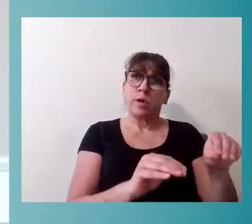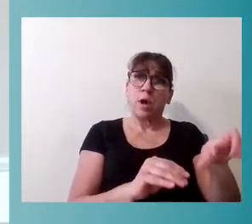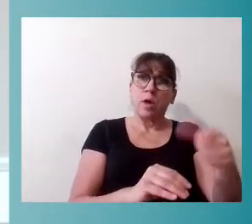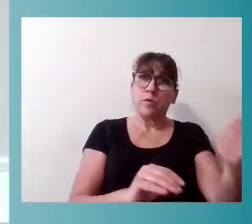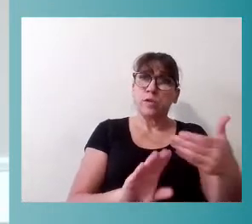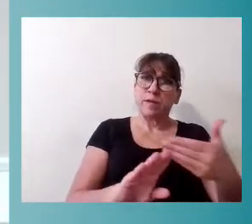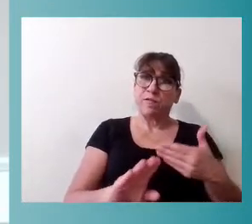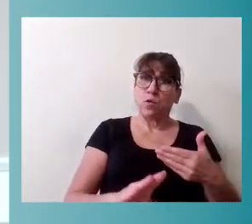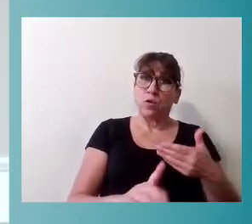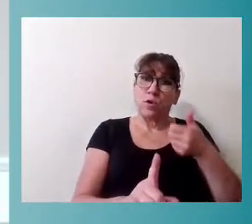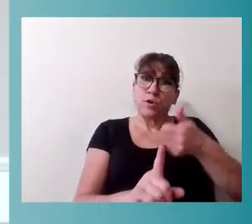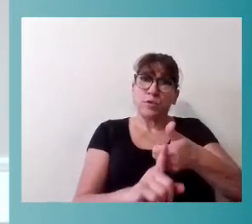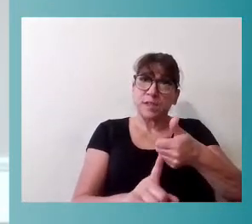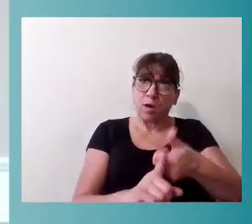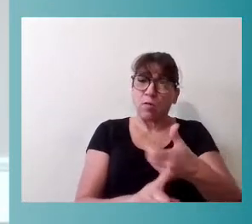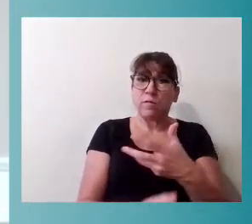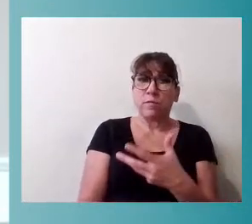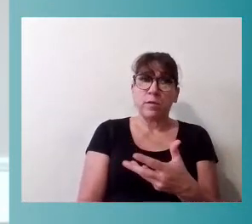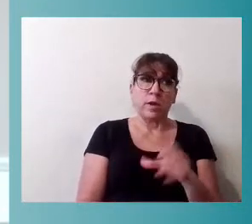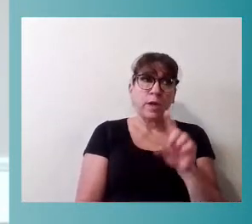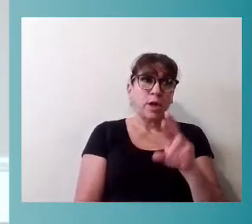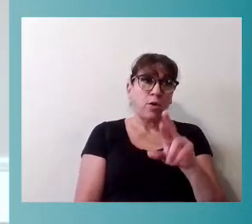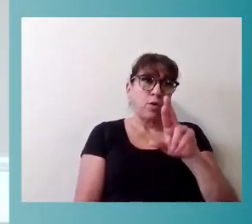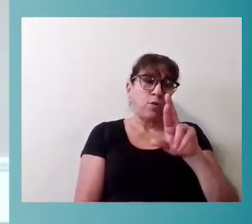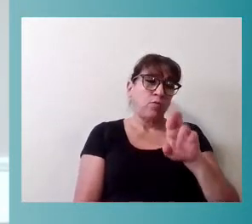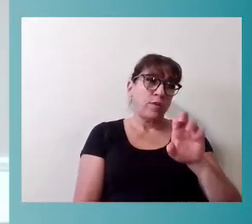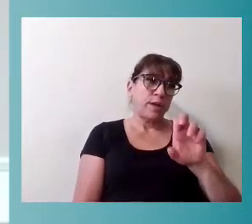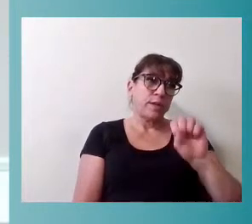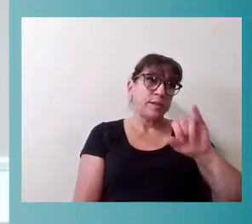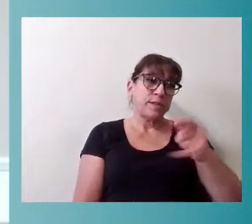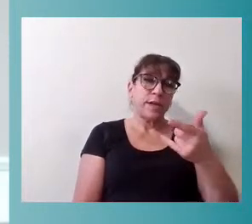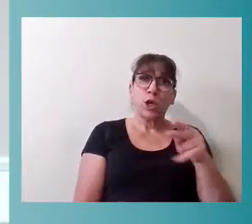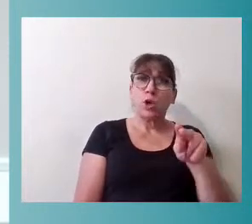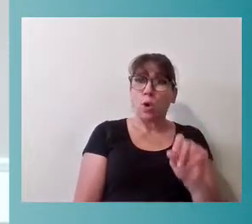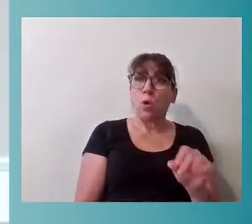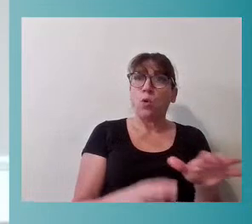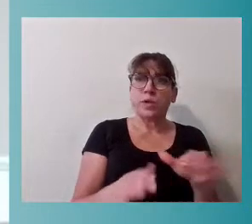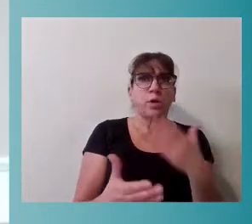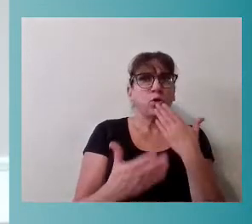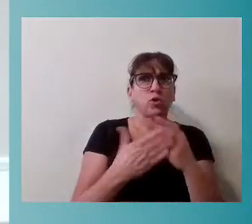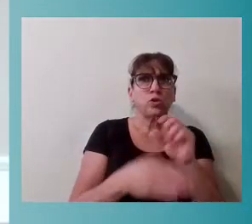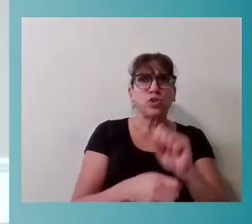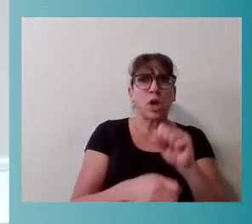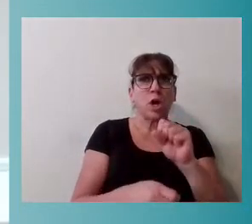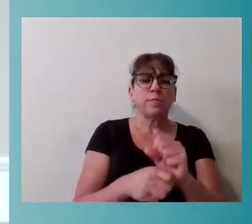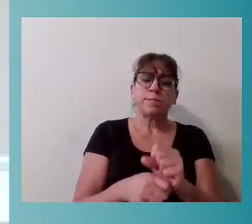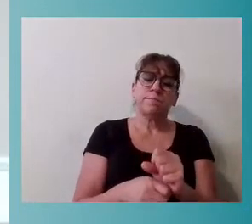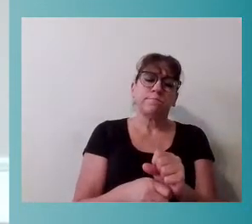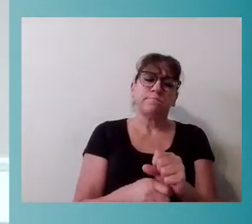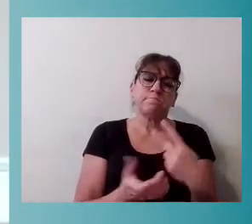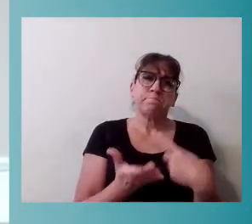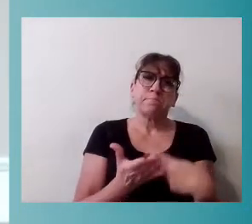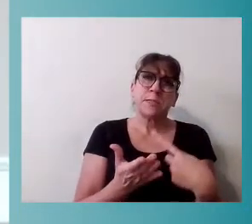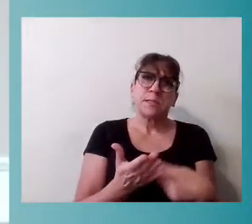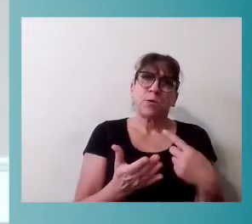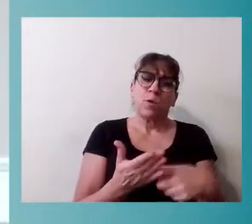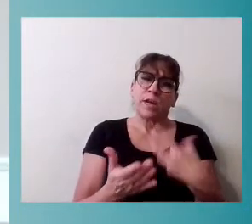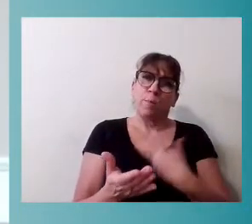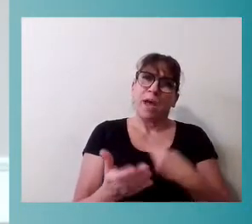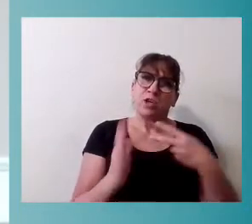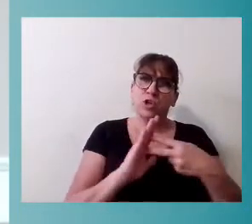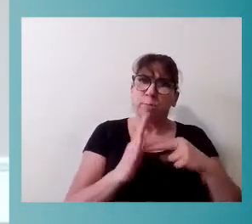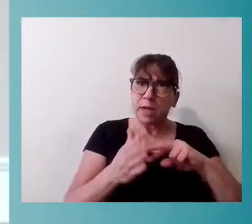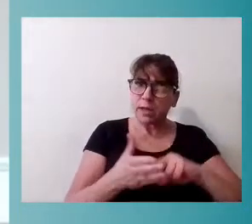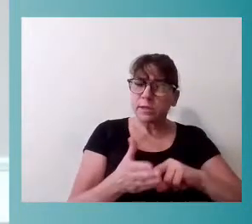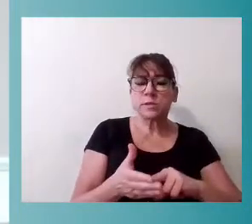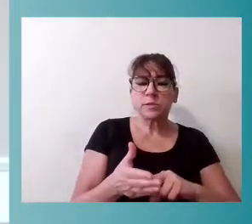think that Dr. Resigno did a really good job of talking about what compassion really is about. And it's